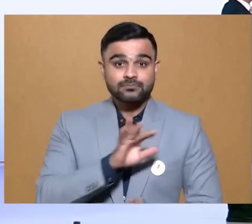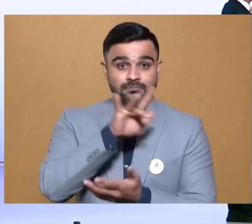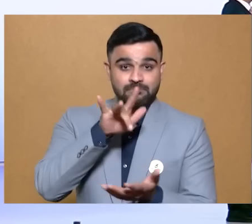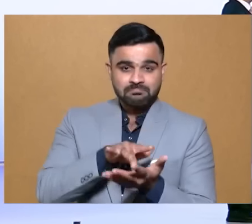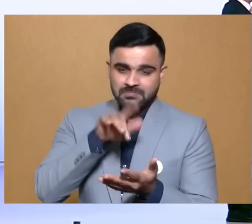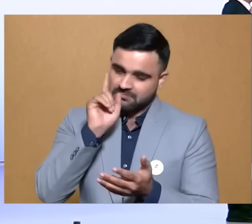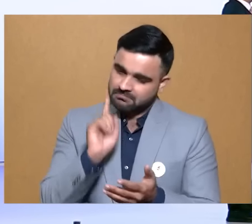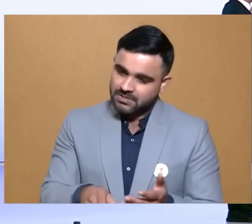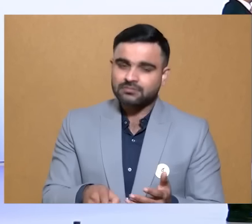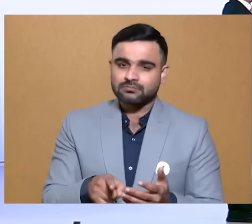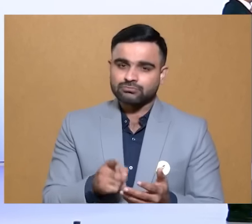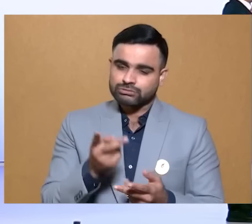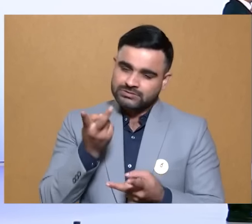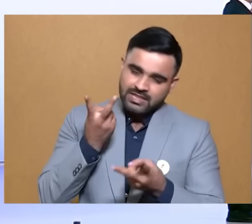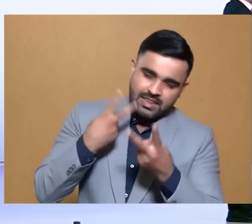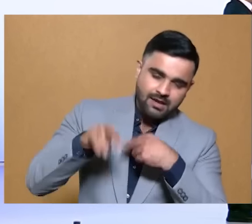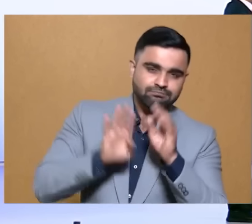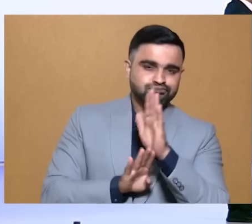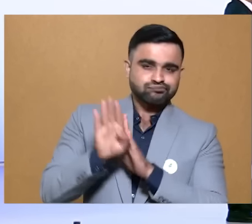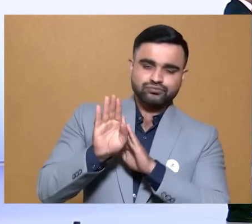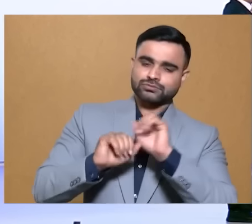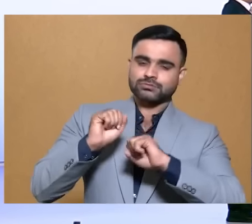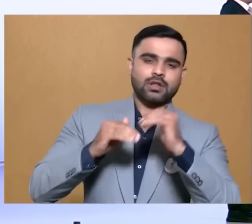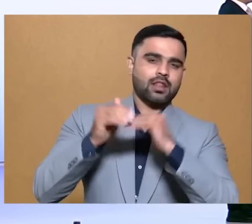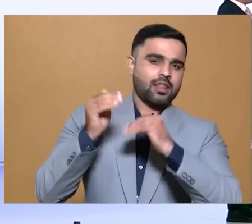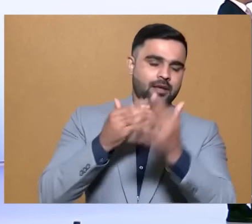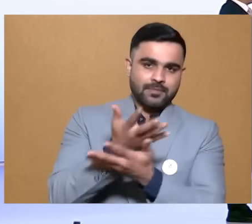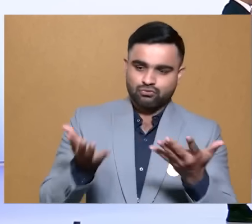platforms need to be doubled and grown year on year. We'll so congratulations. You can count on that.